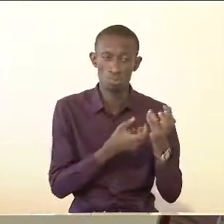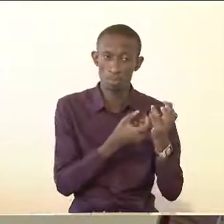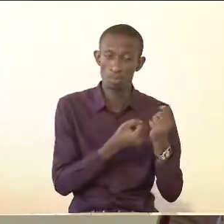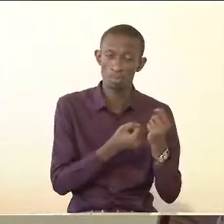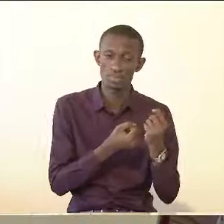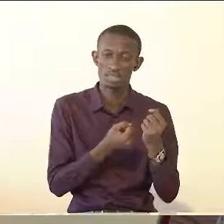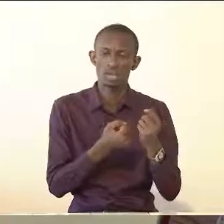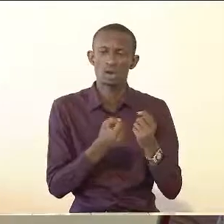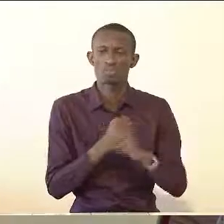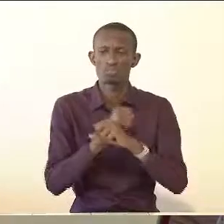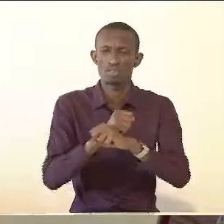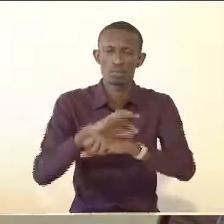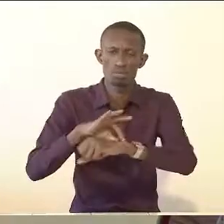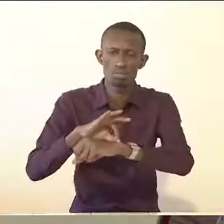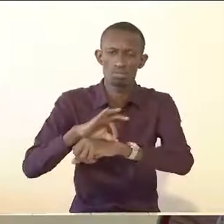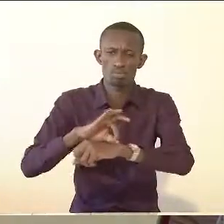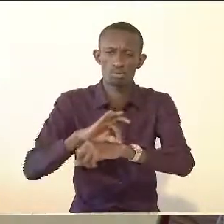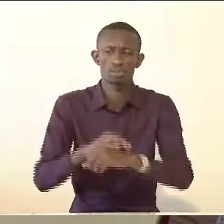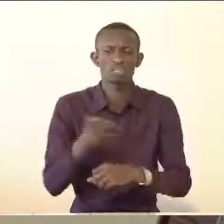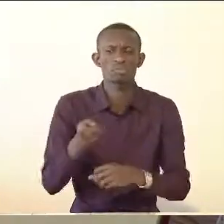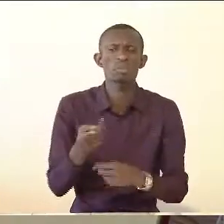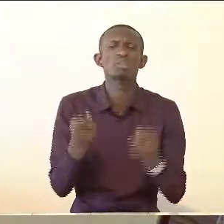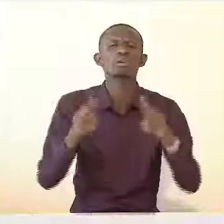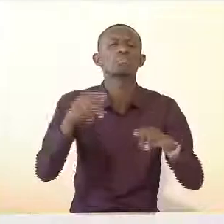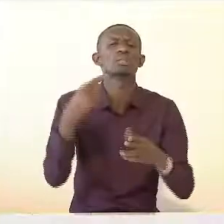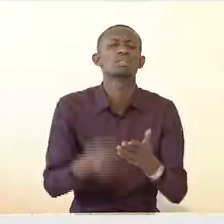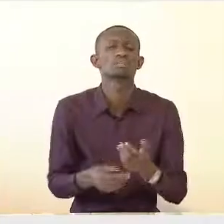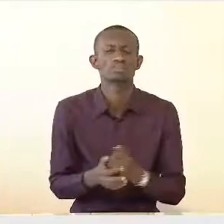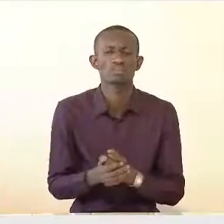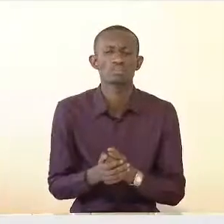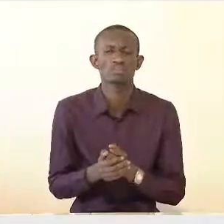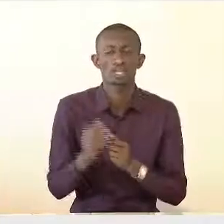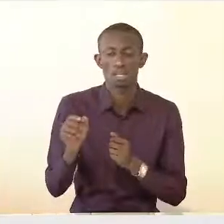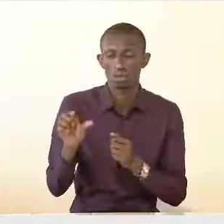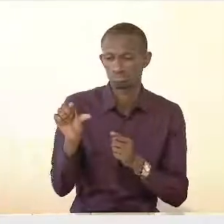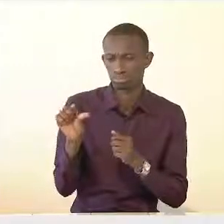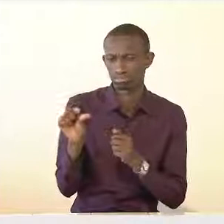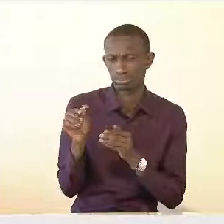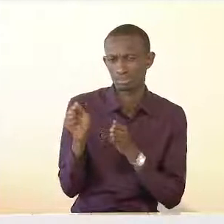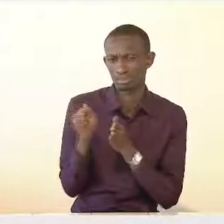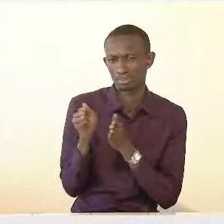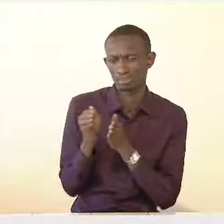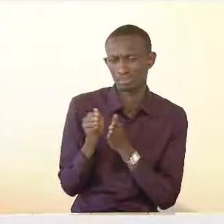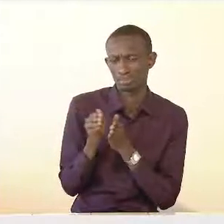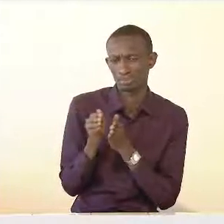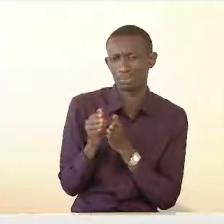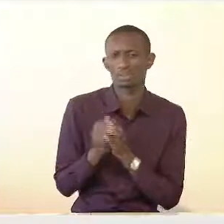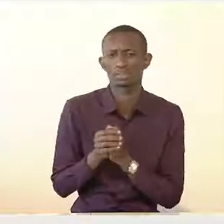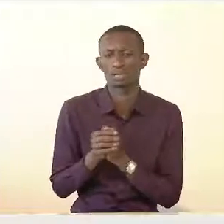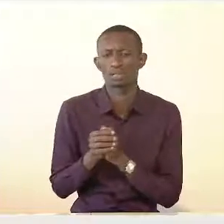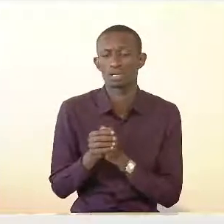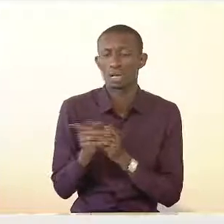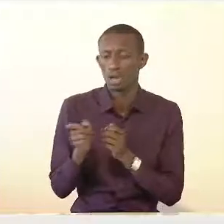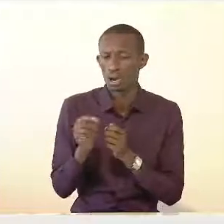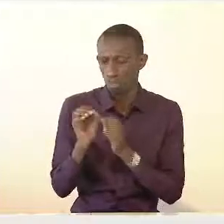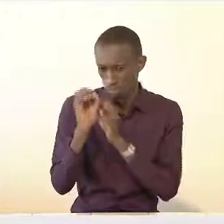will happen? This one causes this narrows the rumen. So narrowing makes the rumen to become narrow, to become